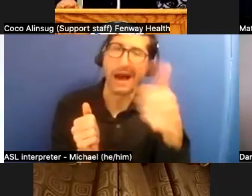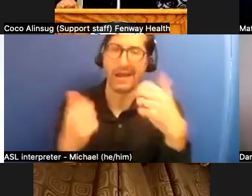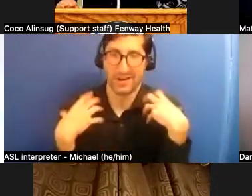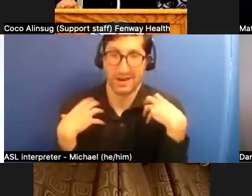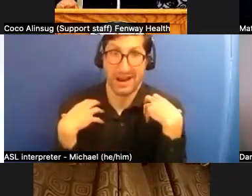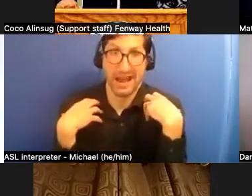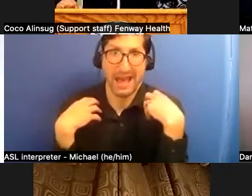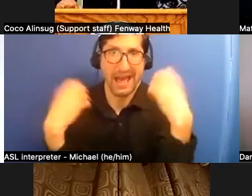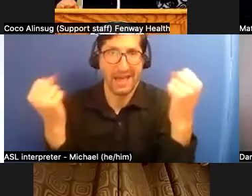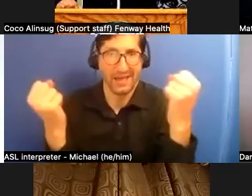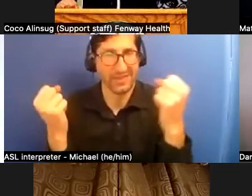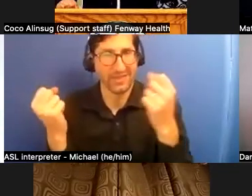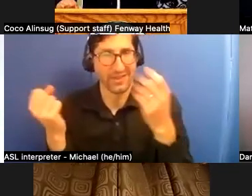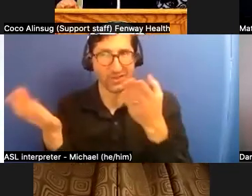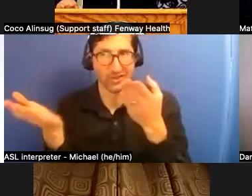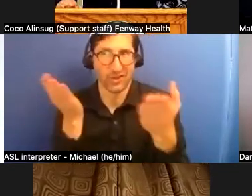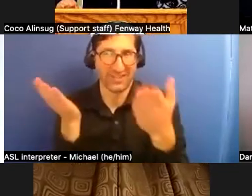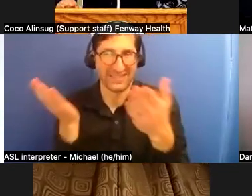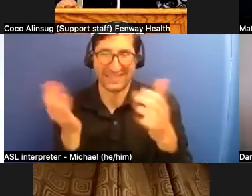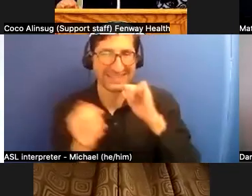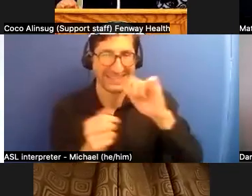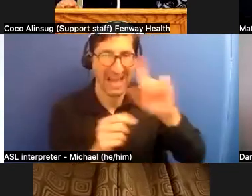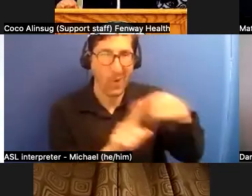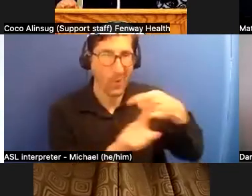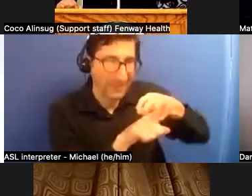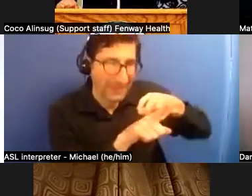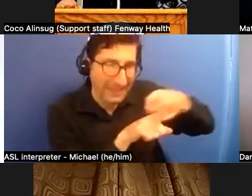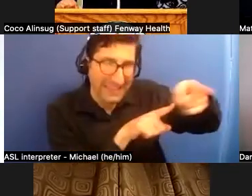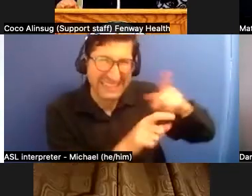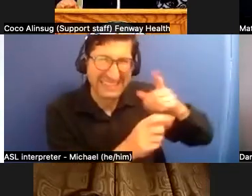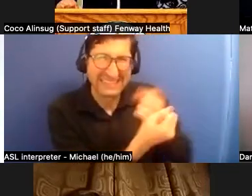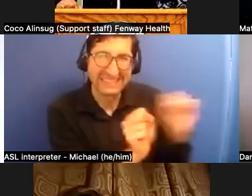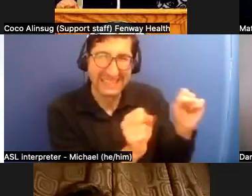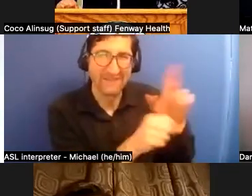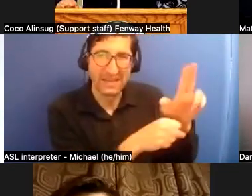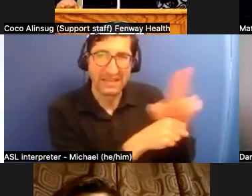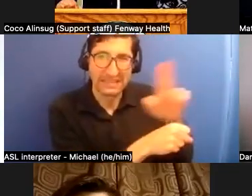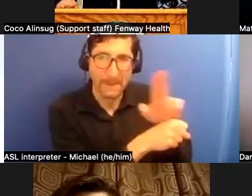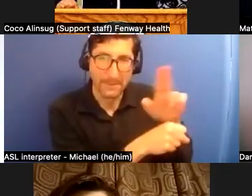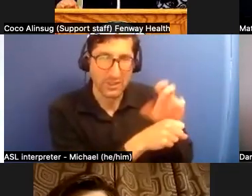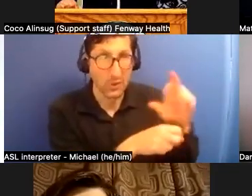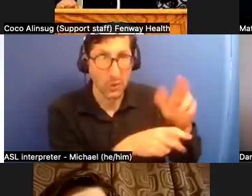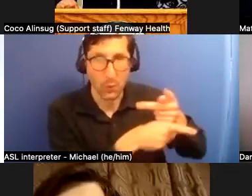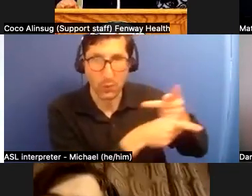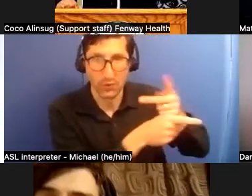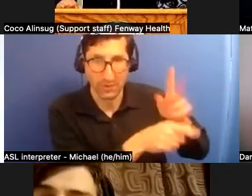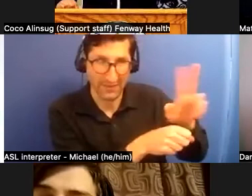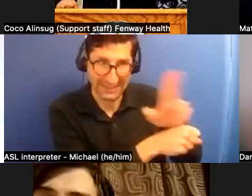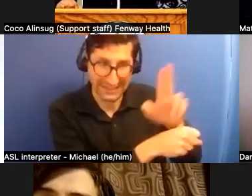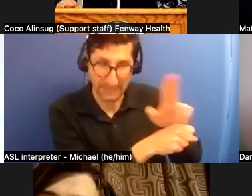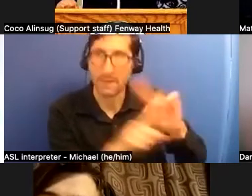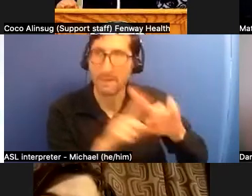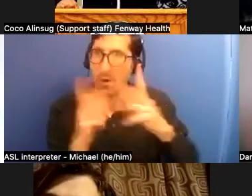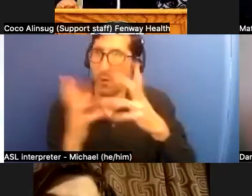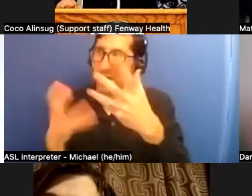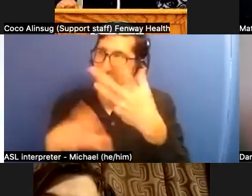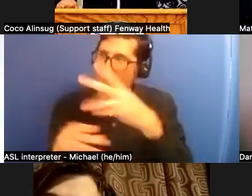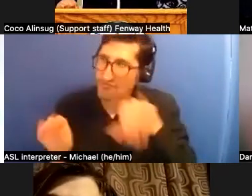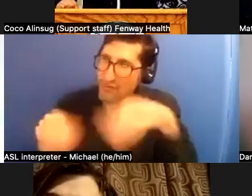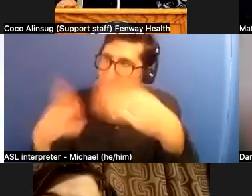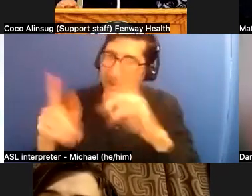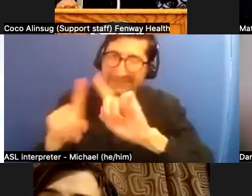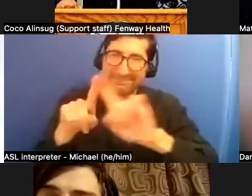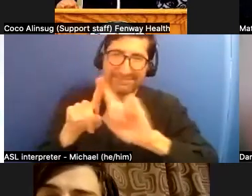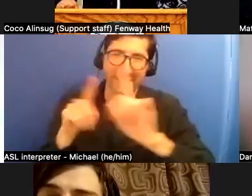and wellness services outside of safe consumption or supervised consumption. And I will echo what